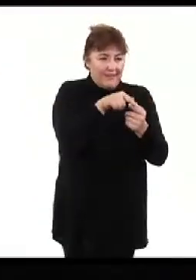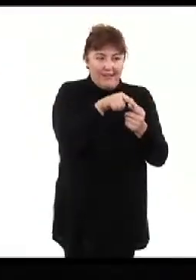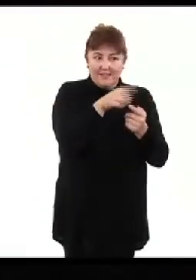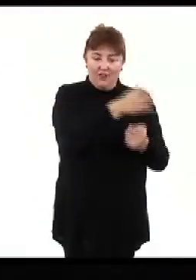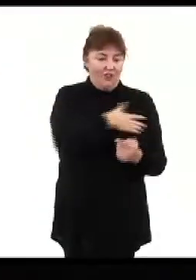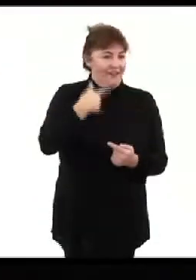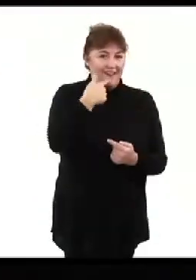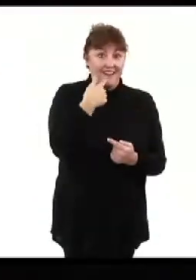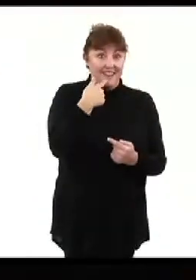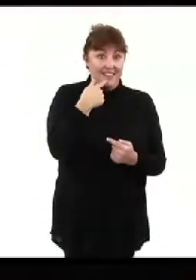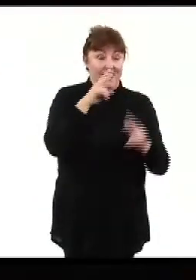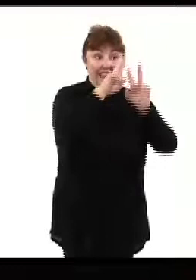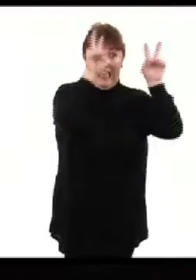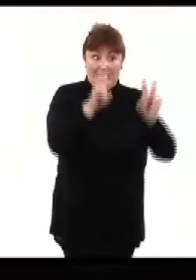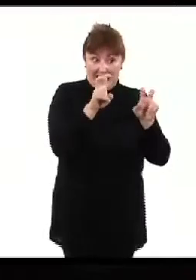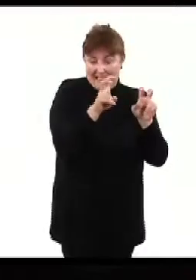Okay.